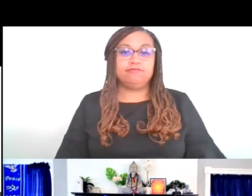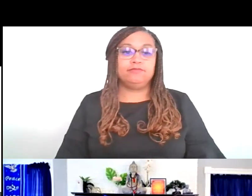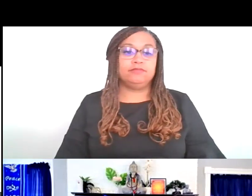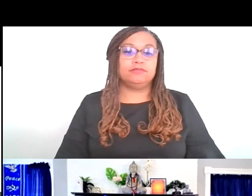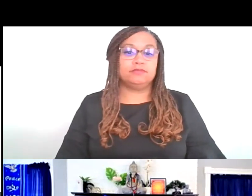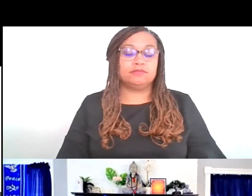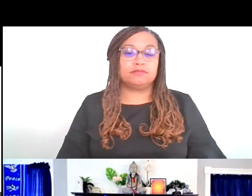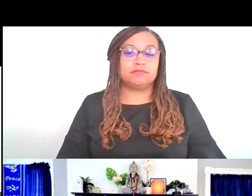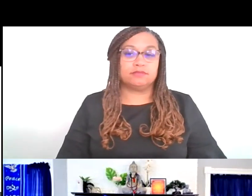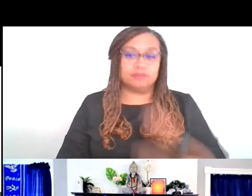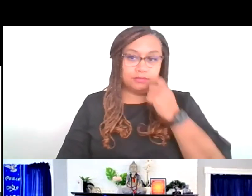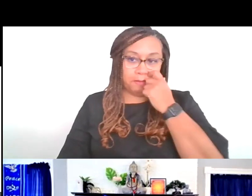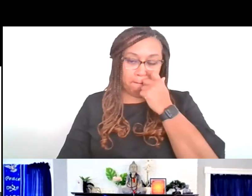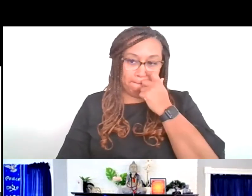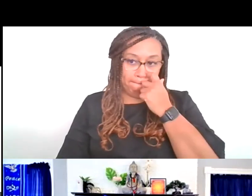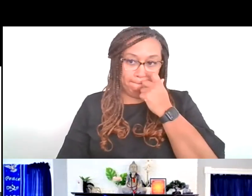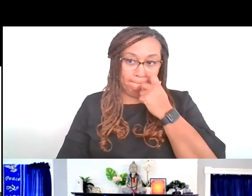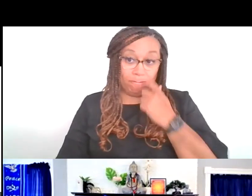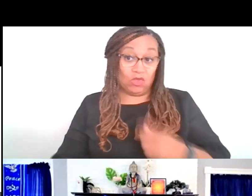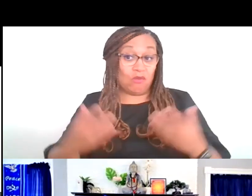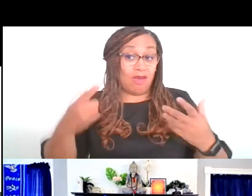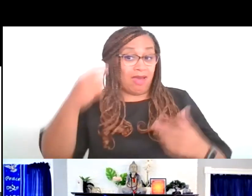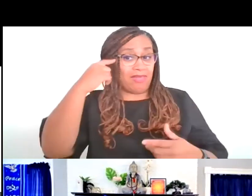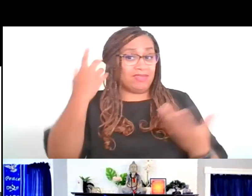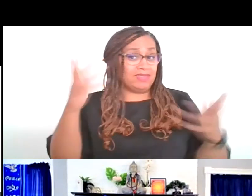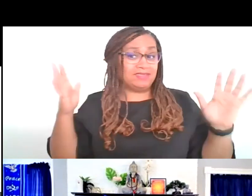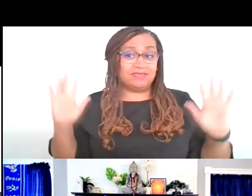again. And I think that's it for that.